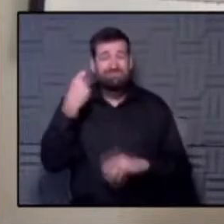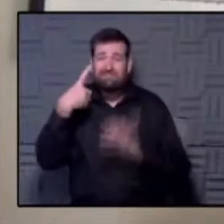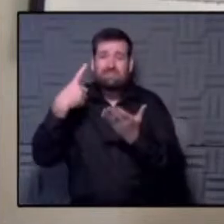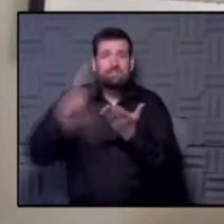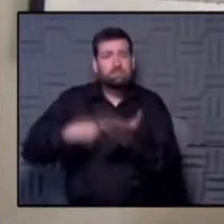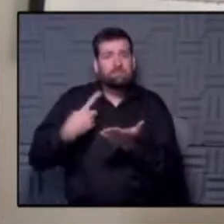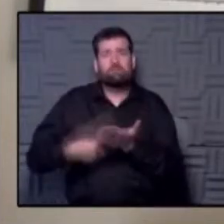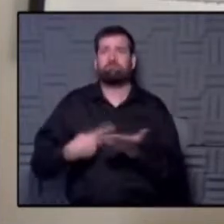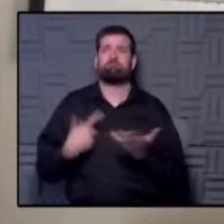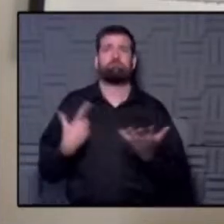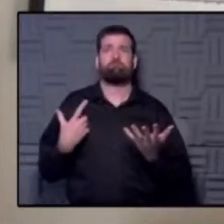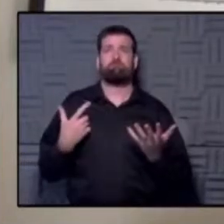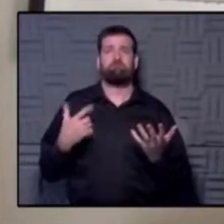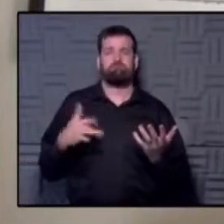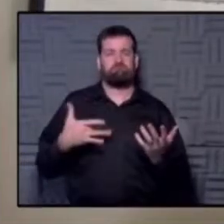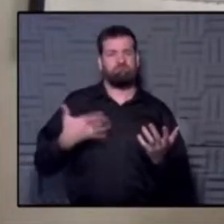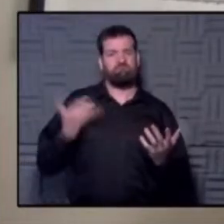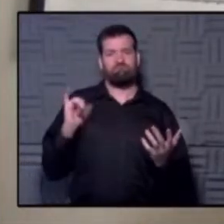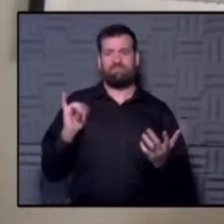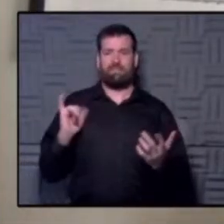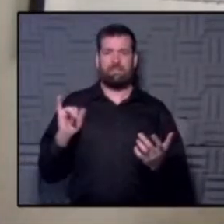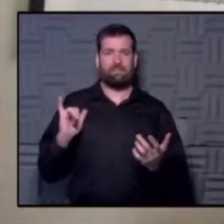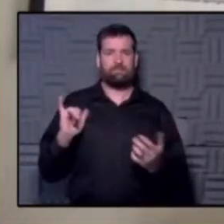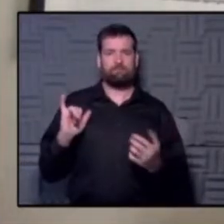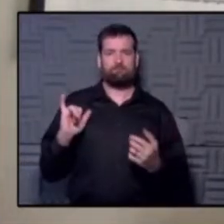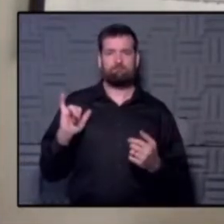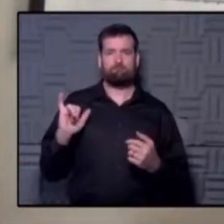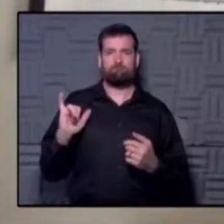feel very